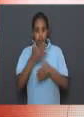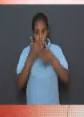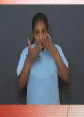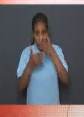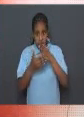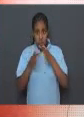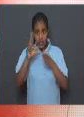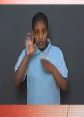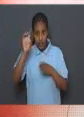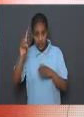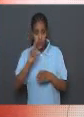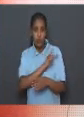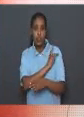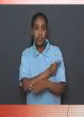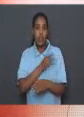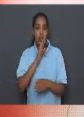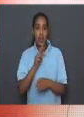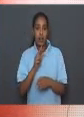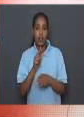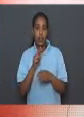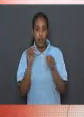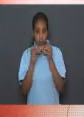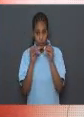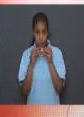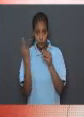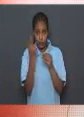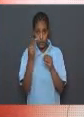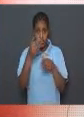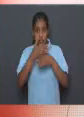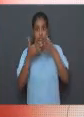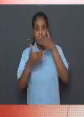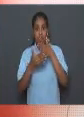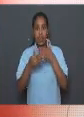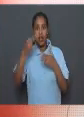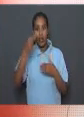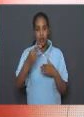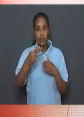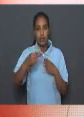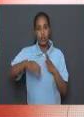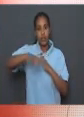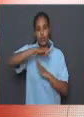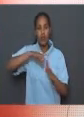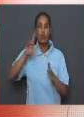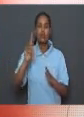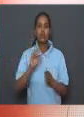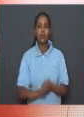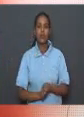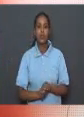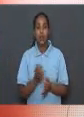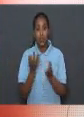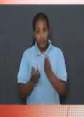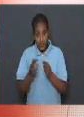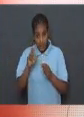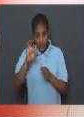Standard reduction potentials are calculated using standard hydrogen electrodes. If